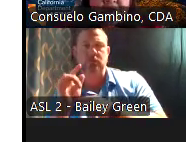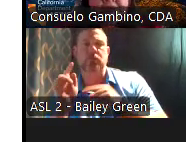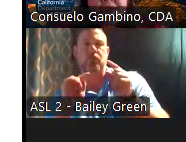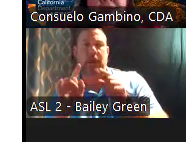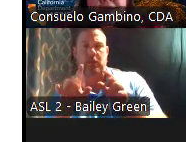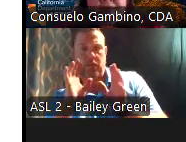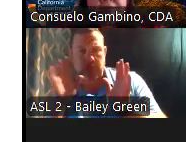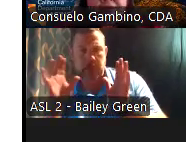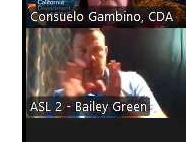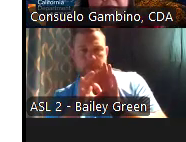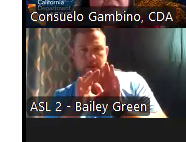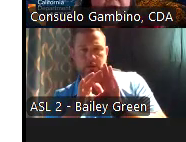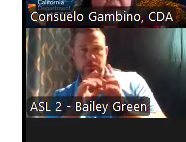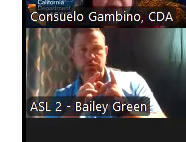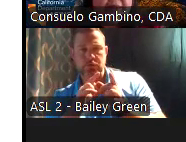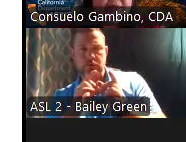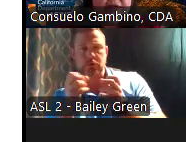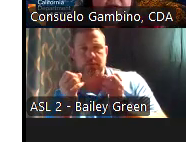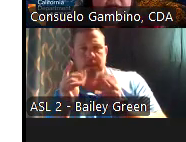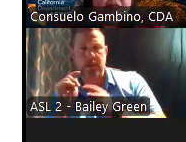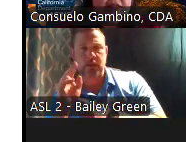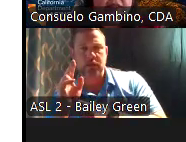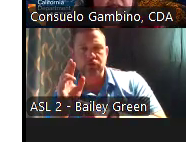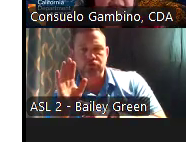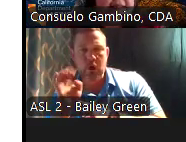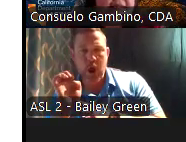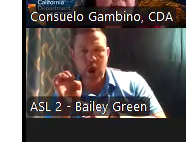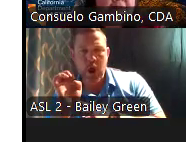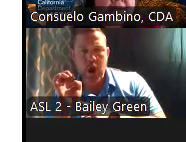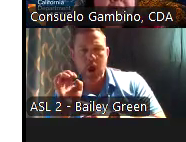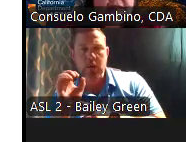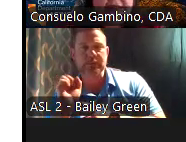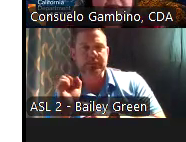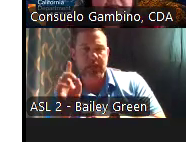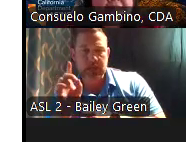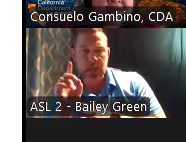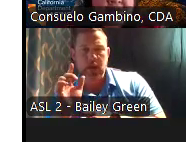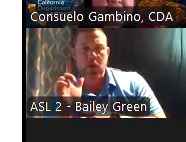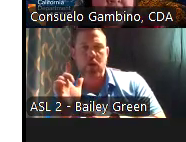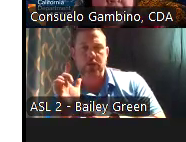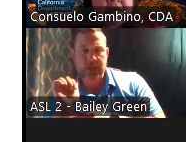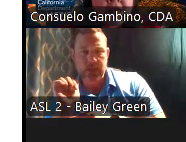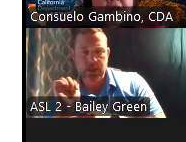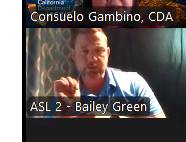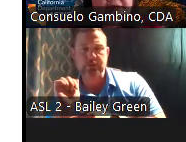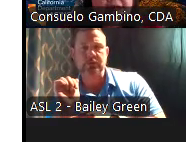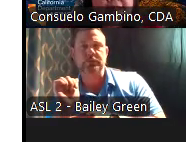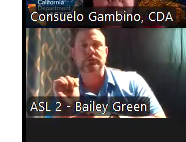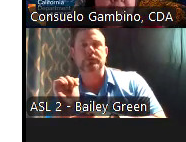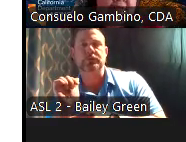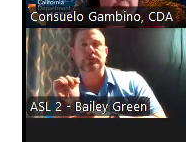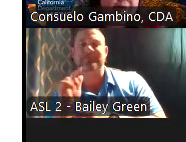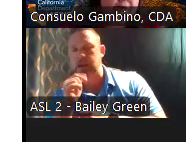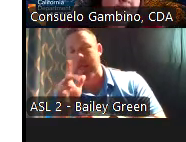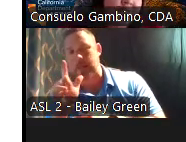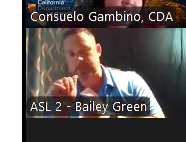here, there's many tribes in like San Diego County, Los Angeles County, or I'm sorry, not Los